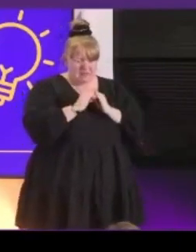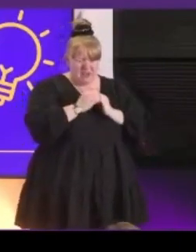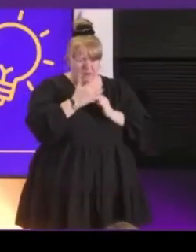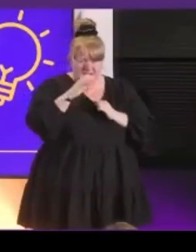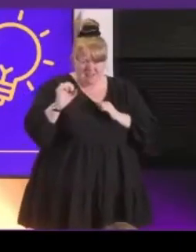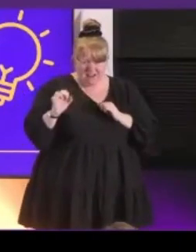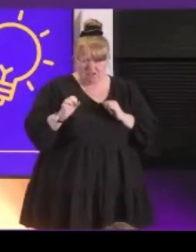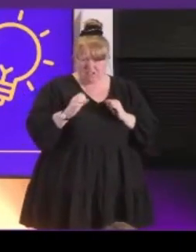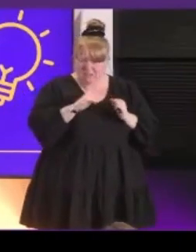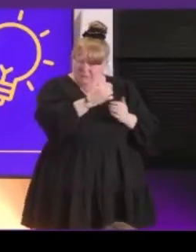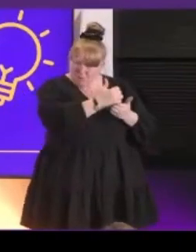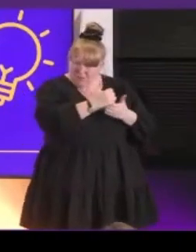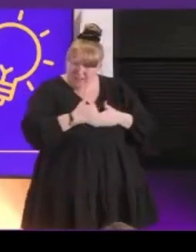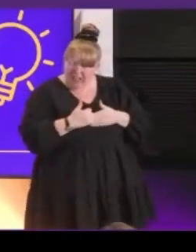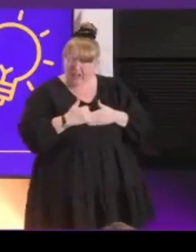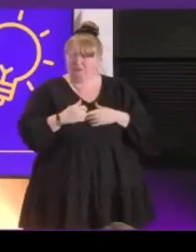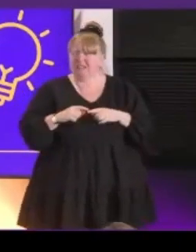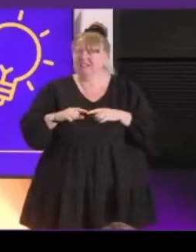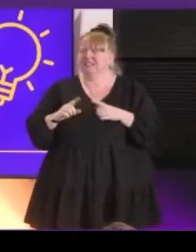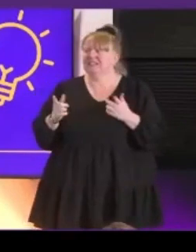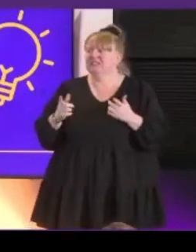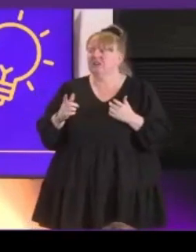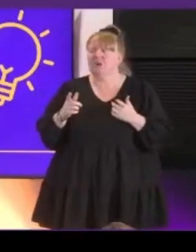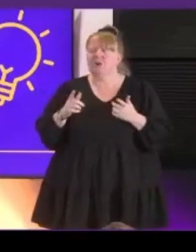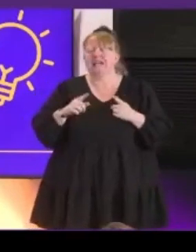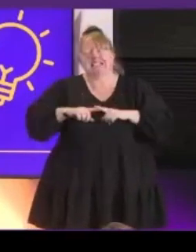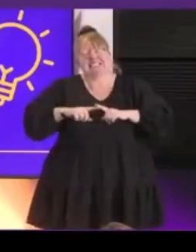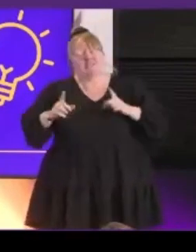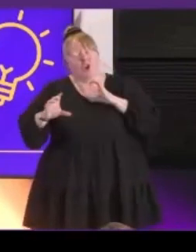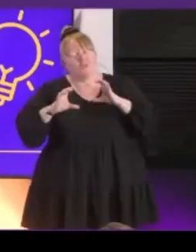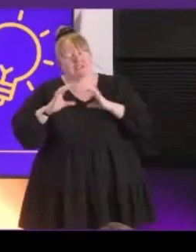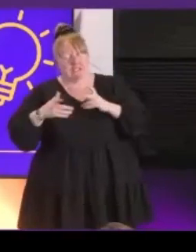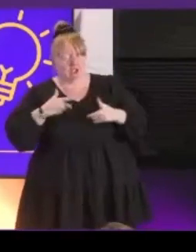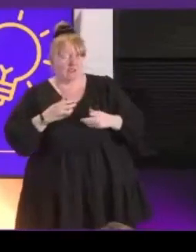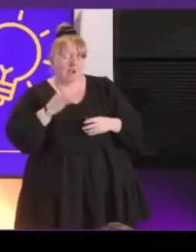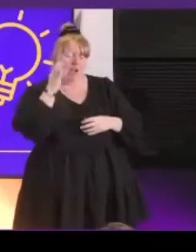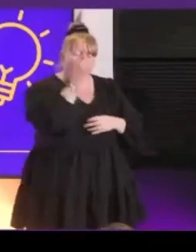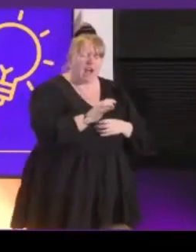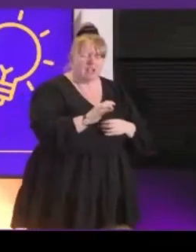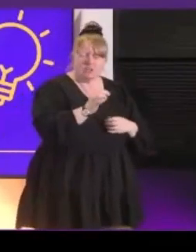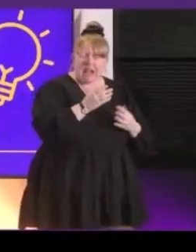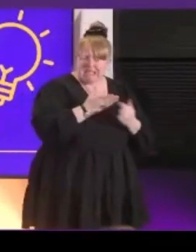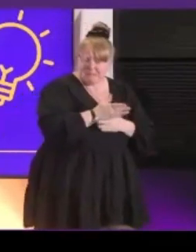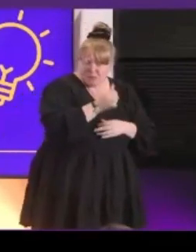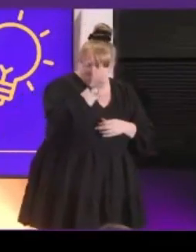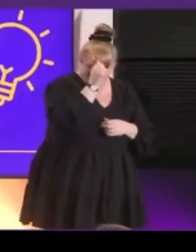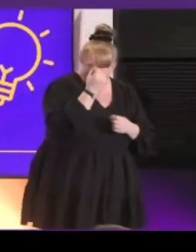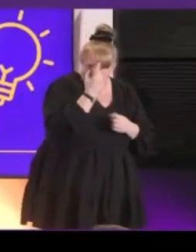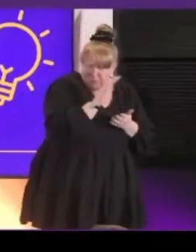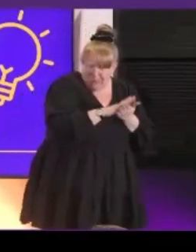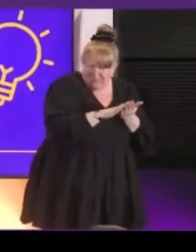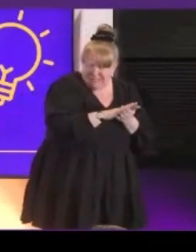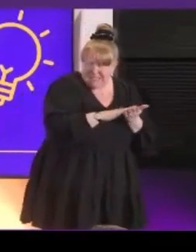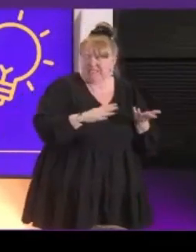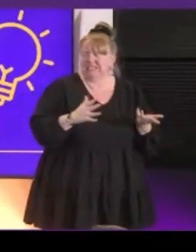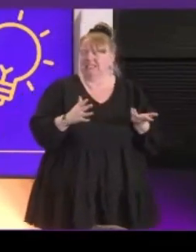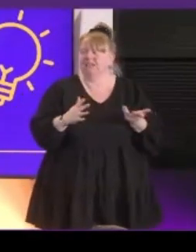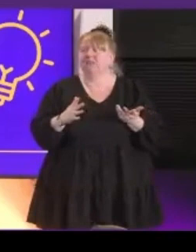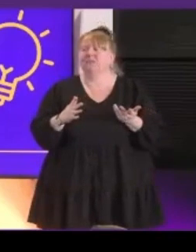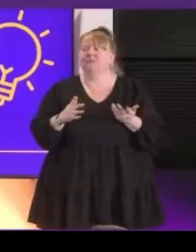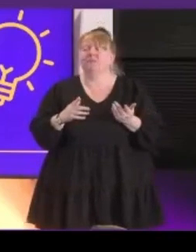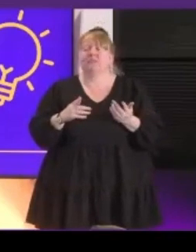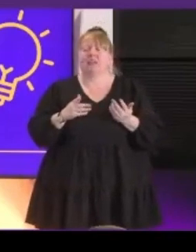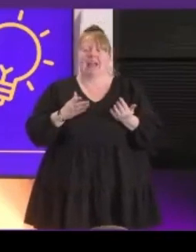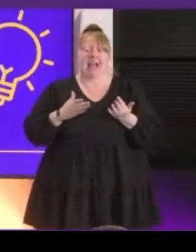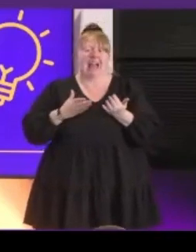a different conversation to, do you know what accessibility is? Yeah. Yeah? So it's, it's like, let's, as accessibility